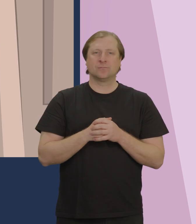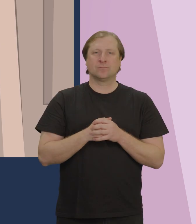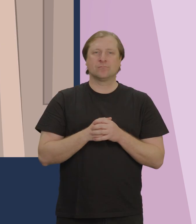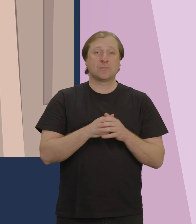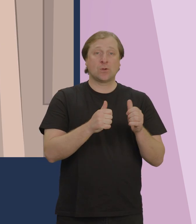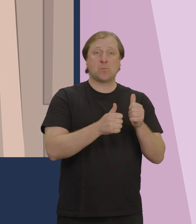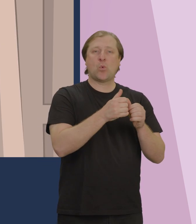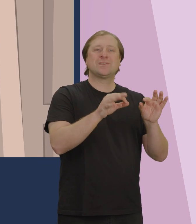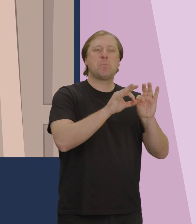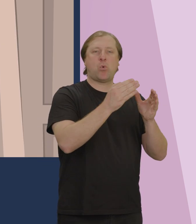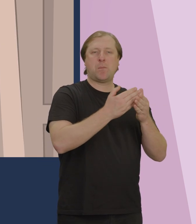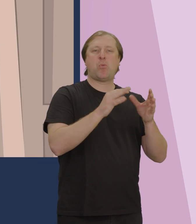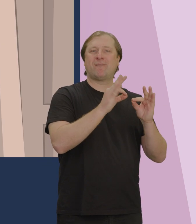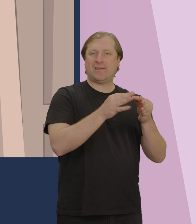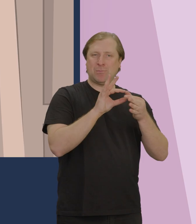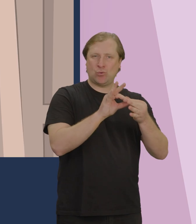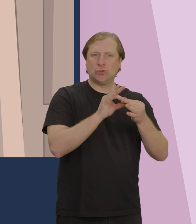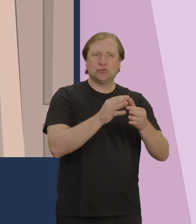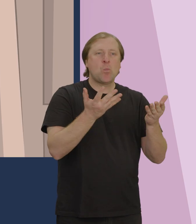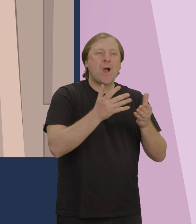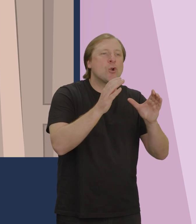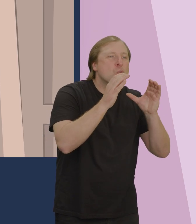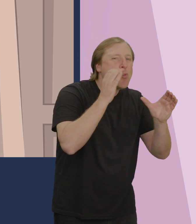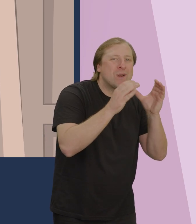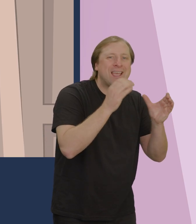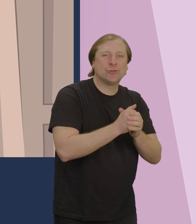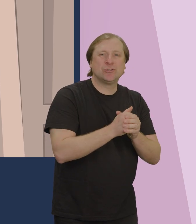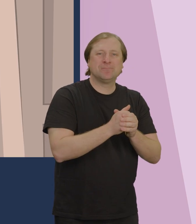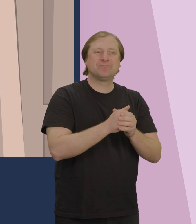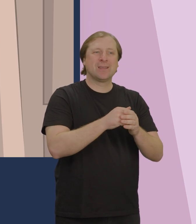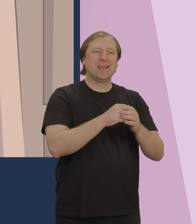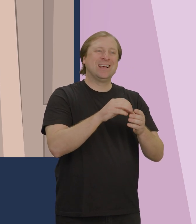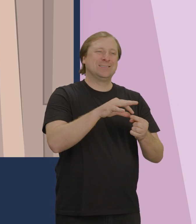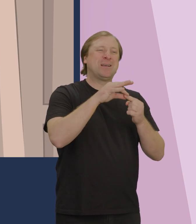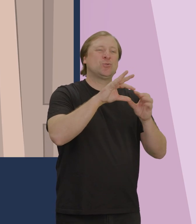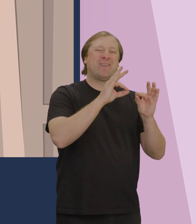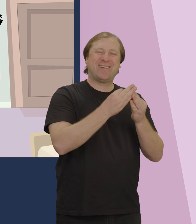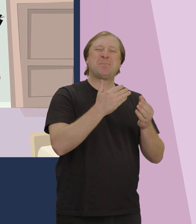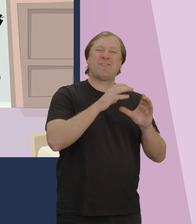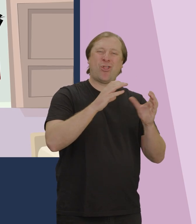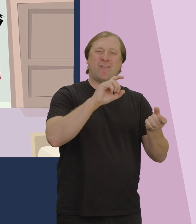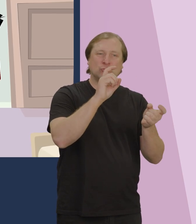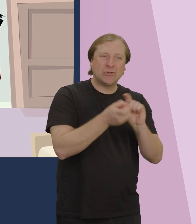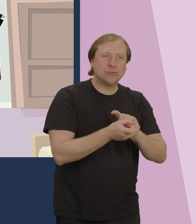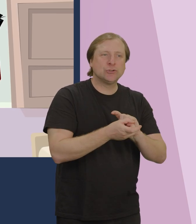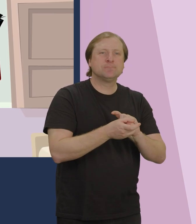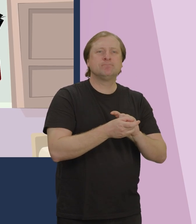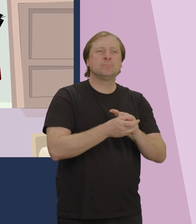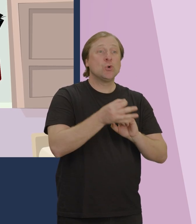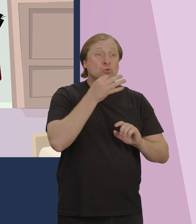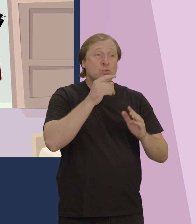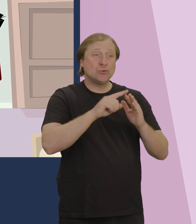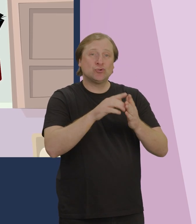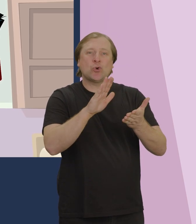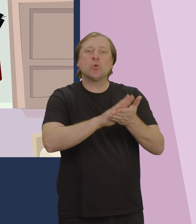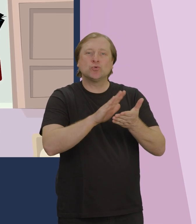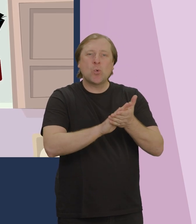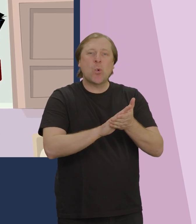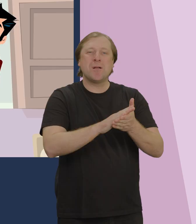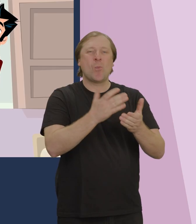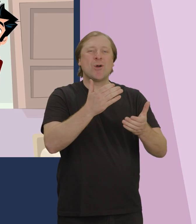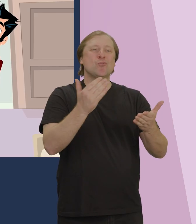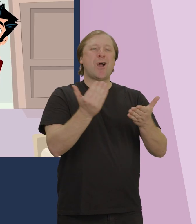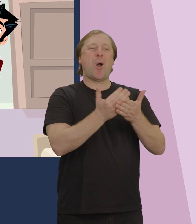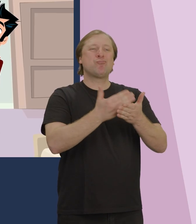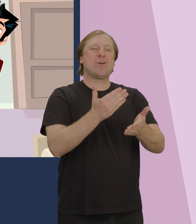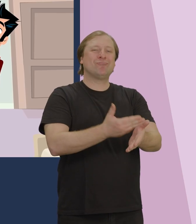The most important part of family relationships is communication, especially when the family's going through changes. And since you're starting high school, we all thought you might want an